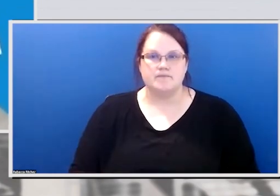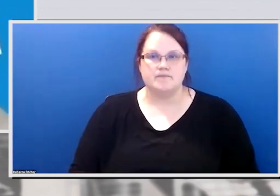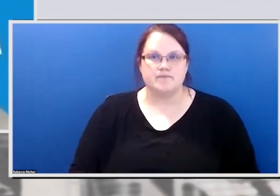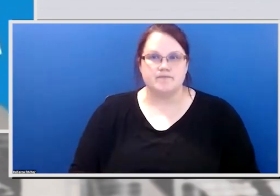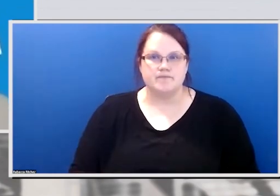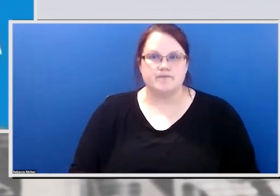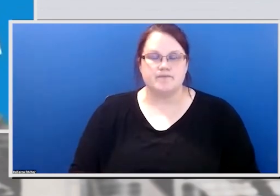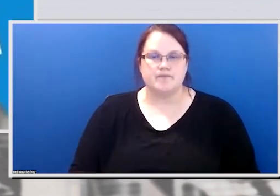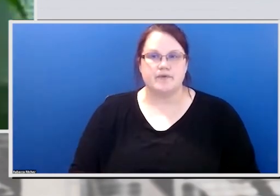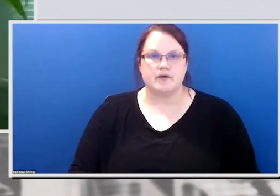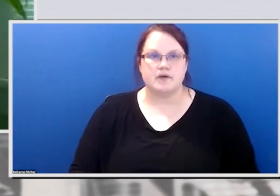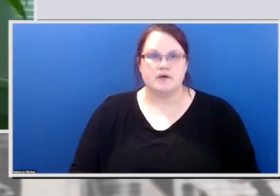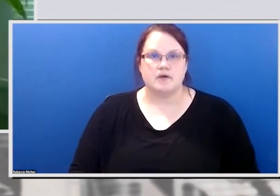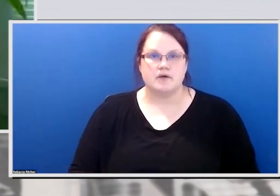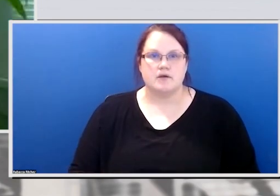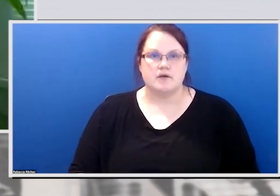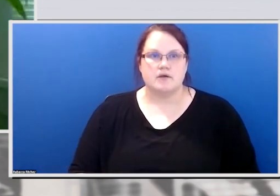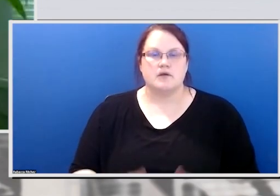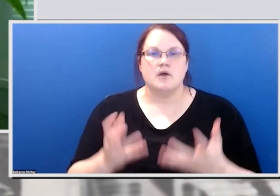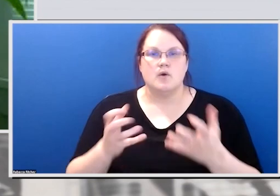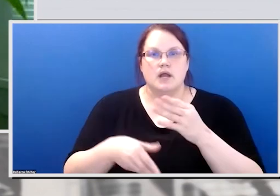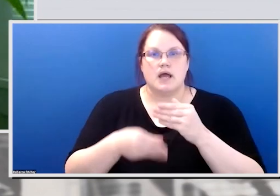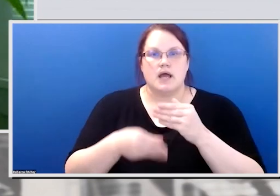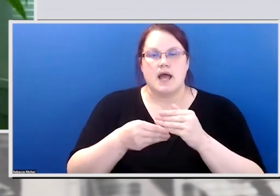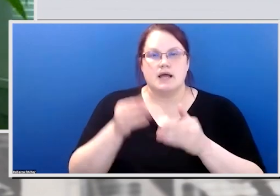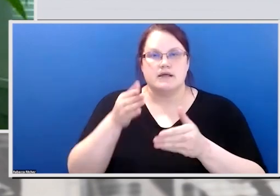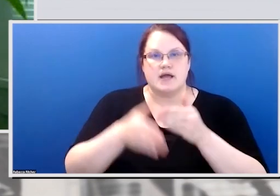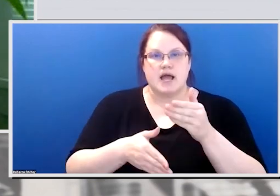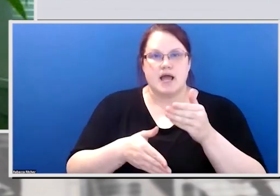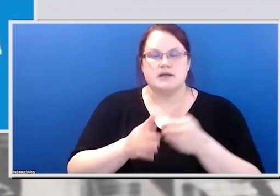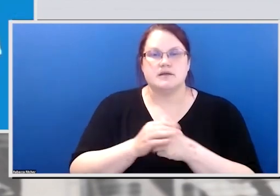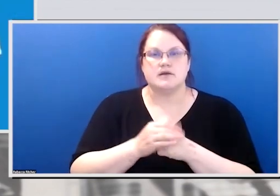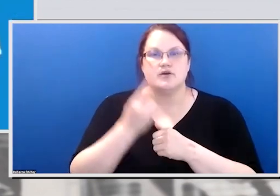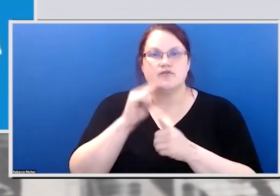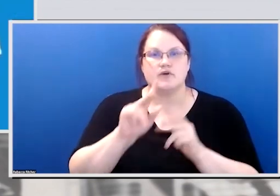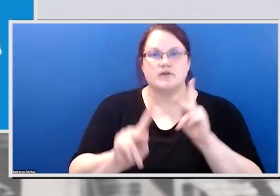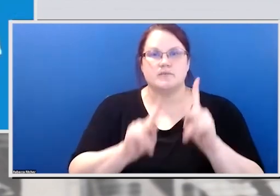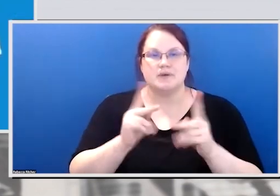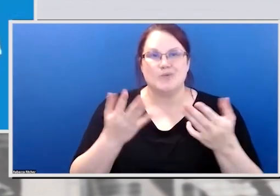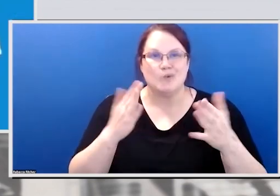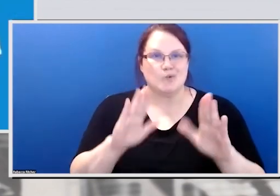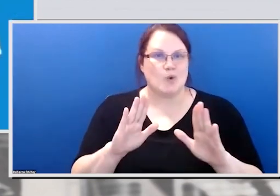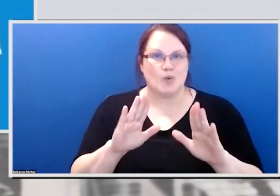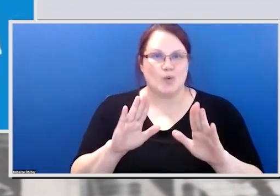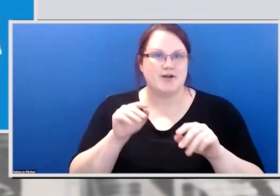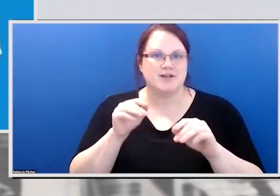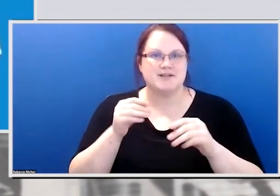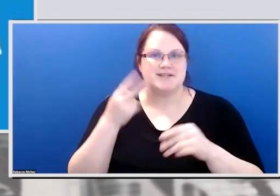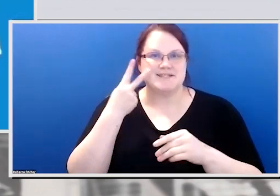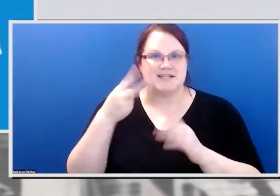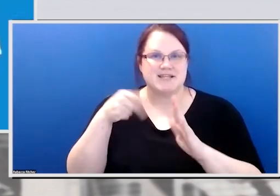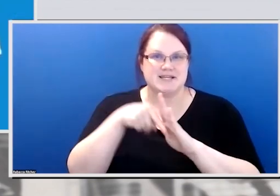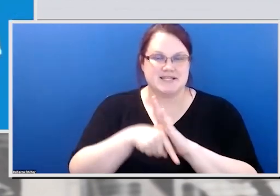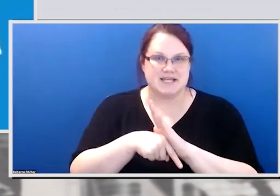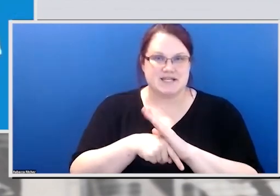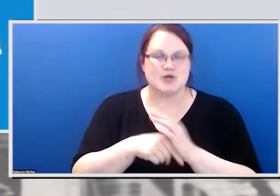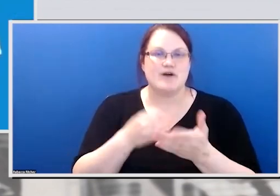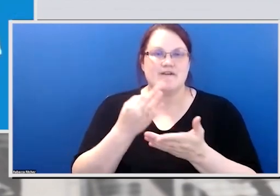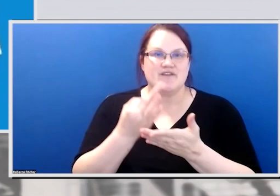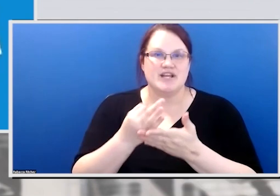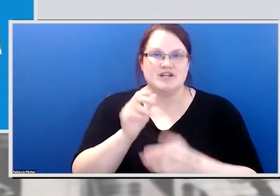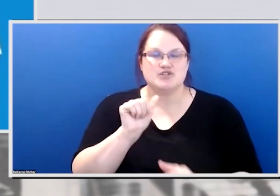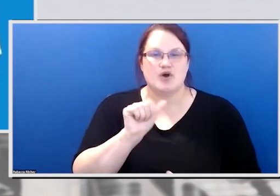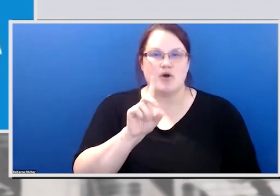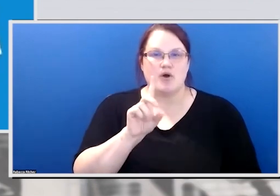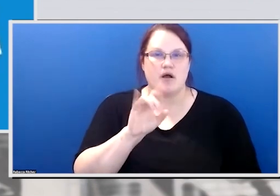question. I'll just add on the very end of that, Tom, for those that don't want to dive into the details of a financial audit, there